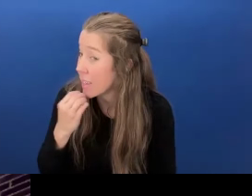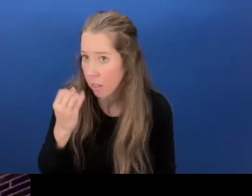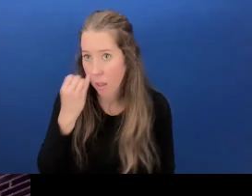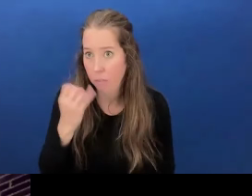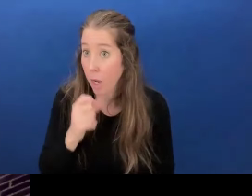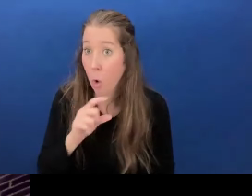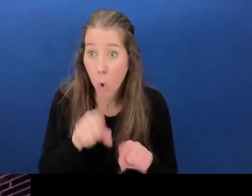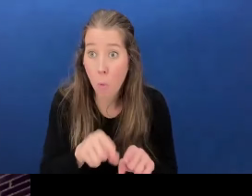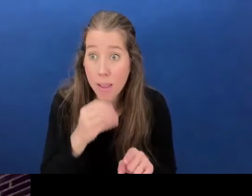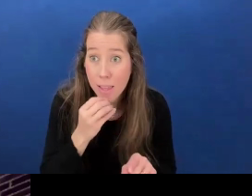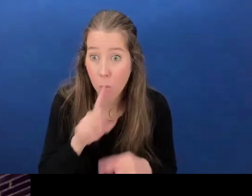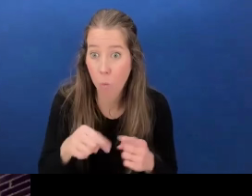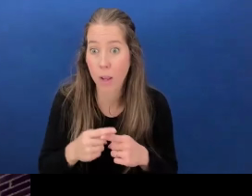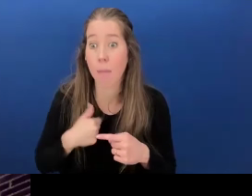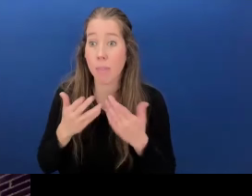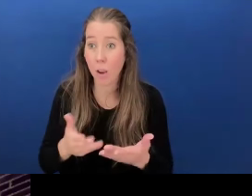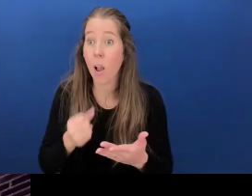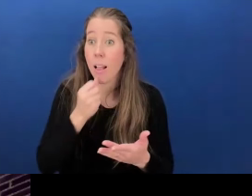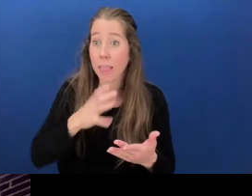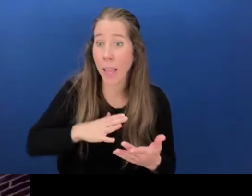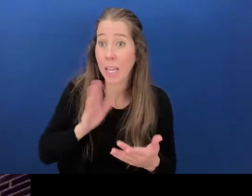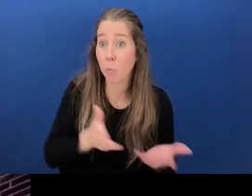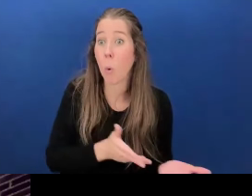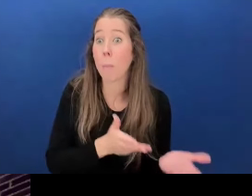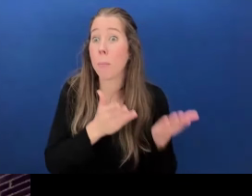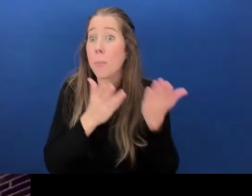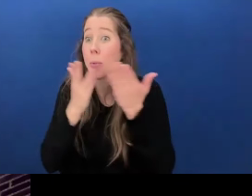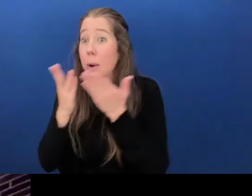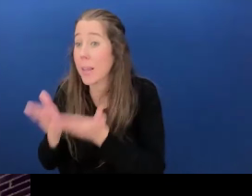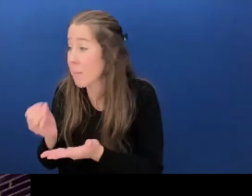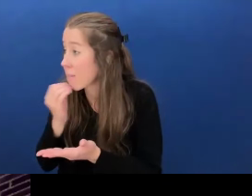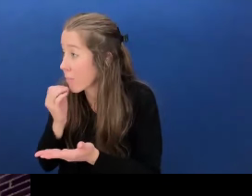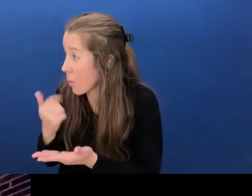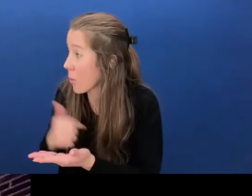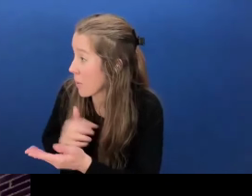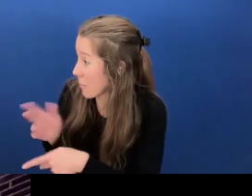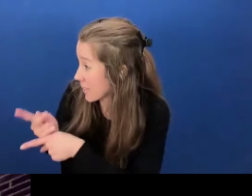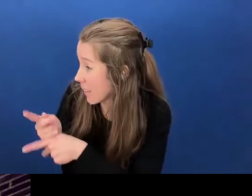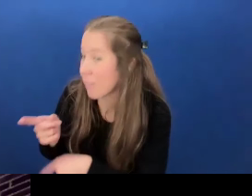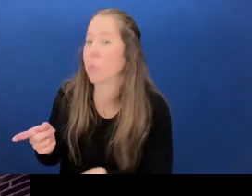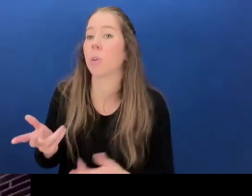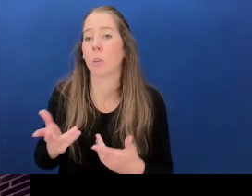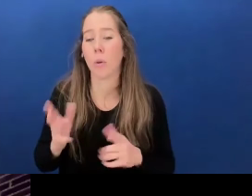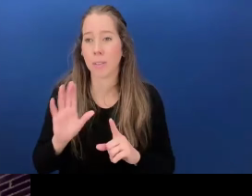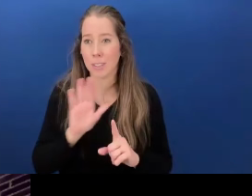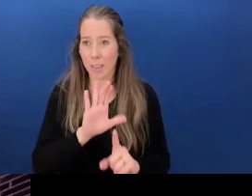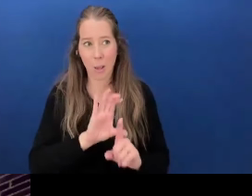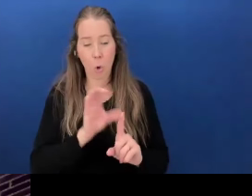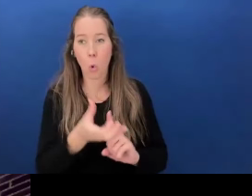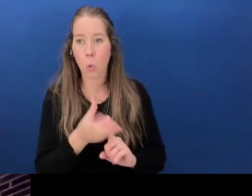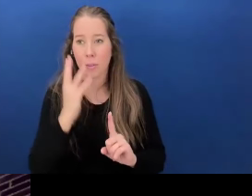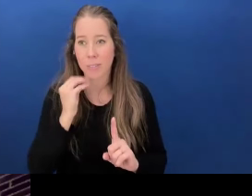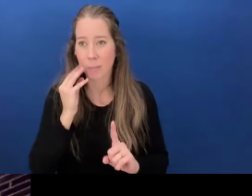I'm there, one of the ladies brings me something because they're like, no, we're gonna take care of you. We're gonna take care of you. So even just as a cultural experience for